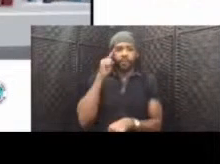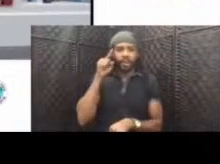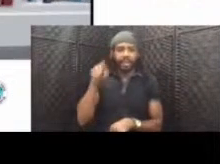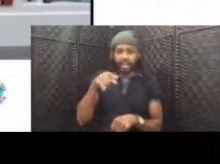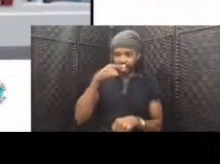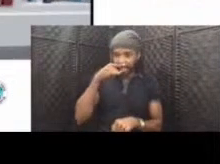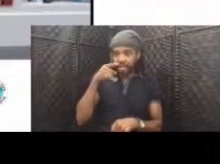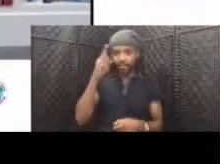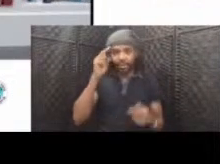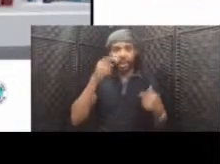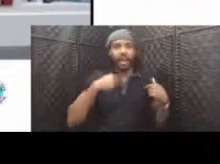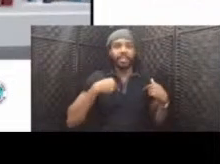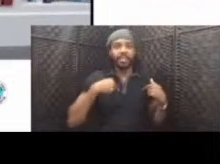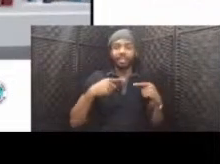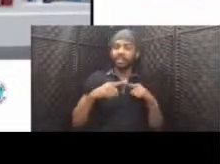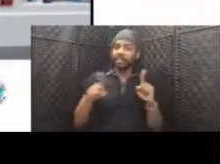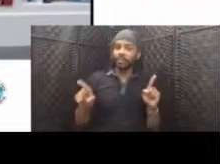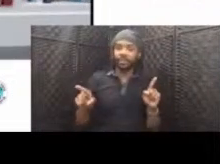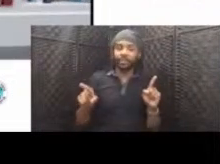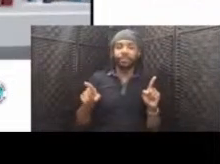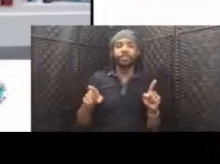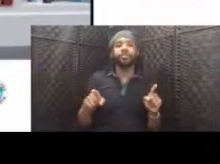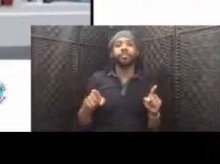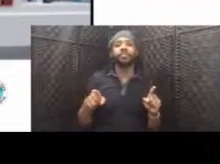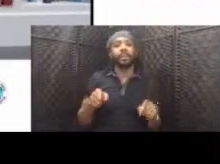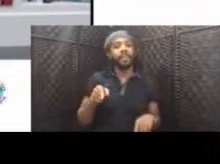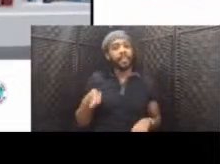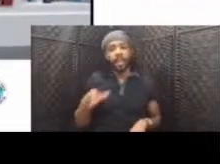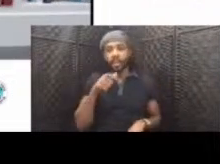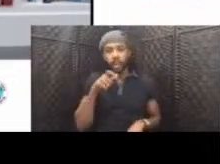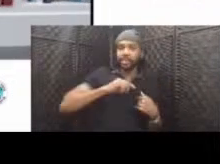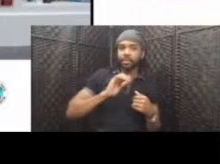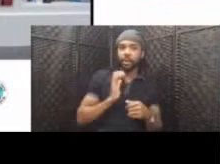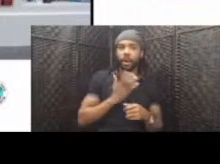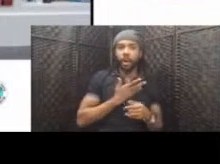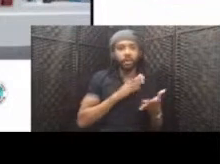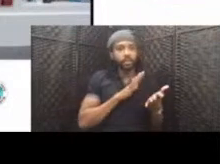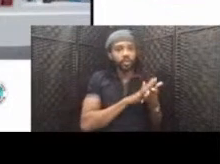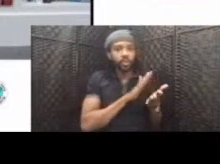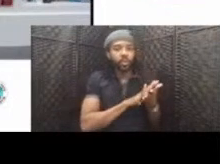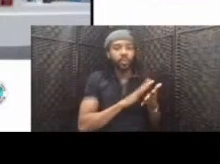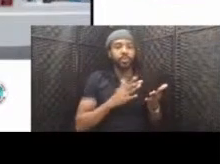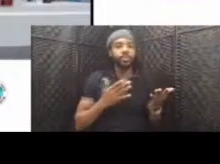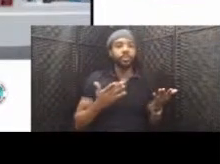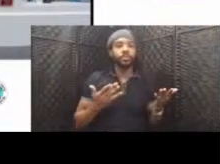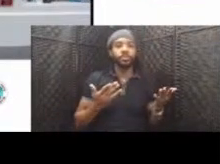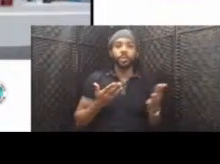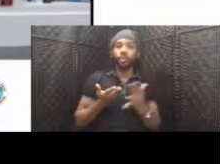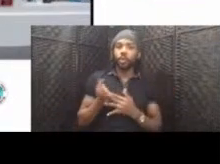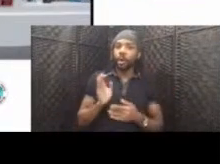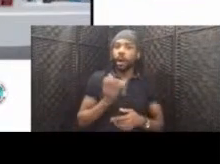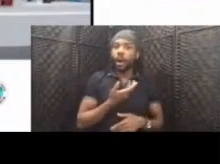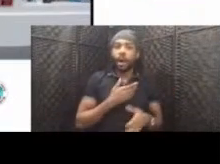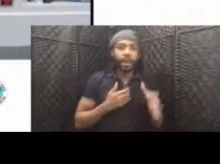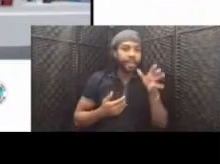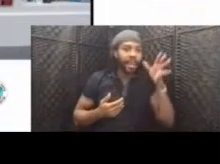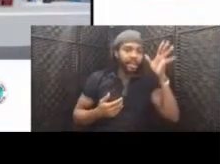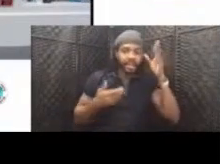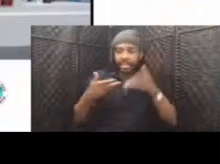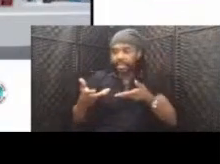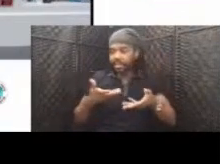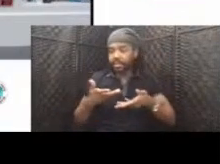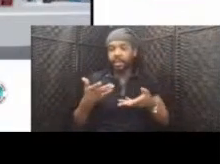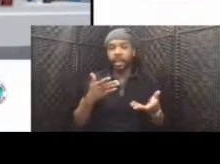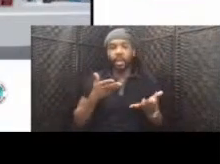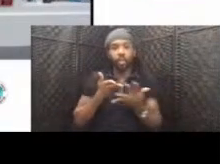As it is for us. They don't have to go through Their views unlearning are tanking. through our parenting. Through